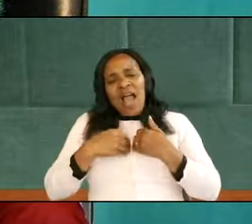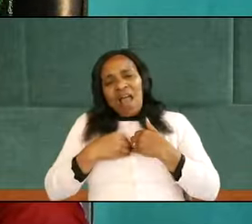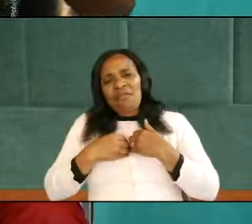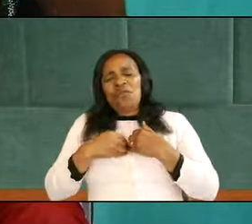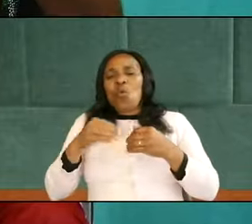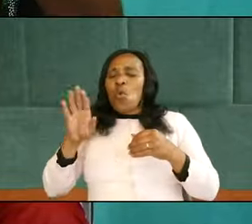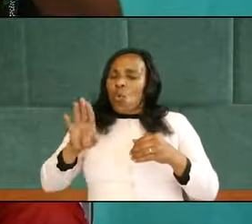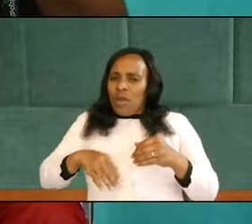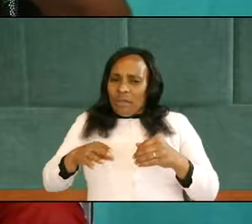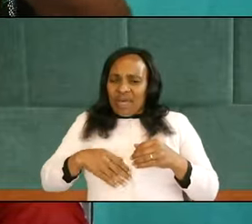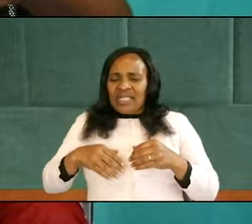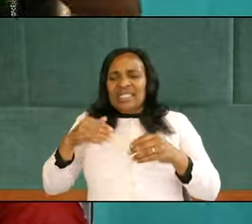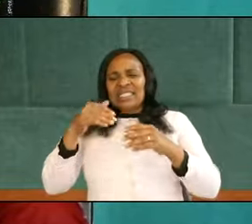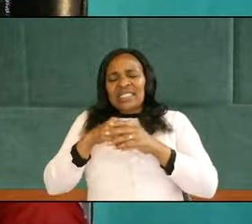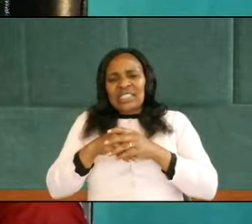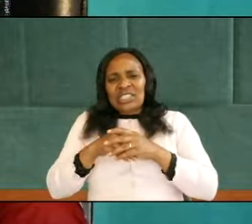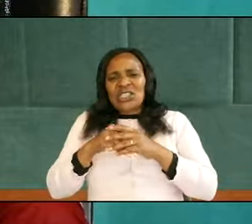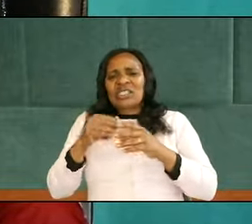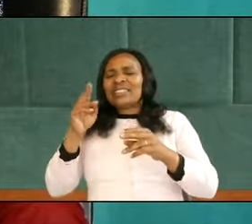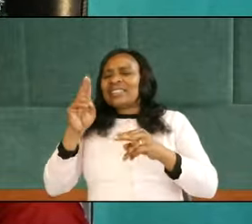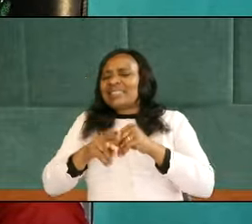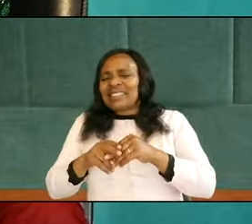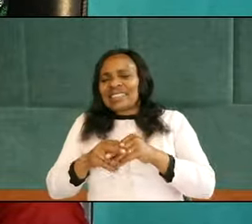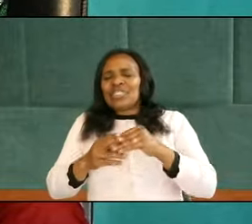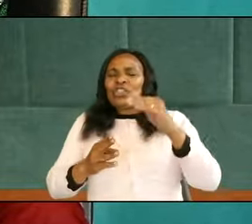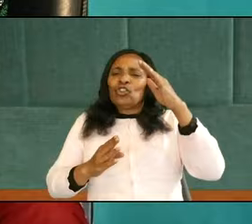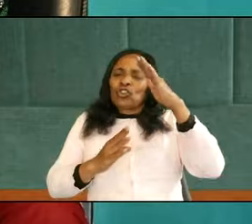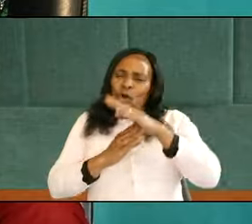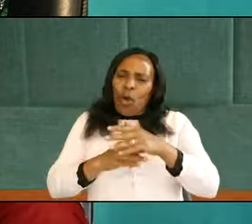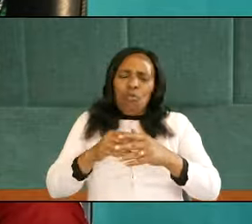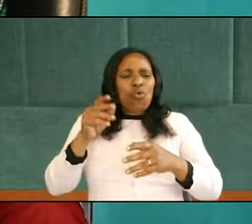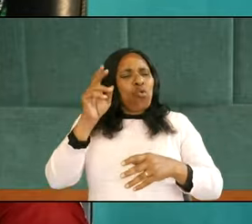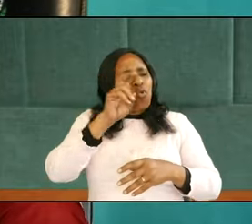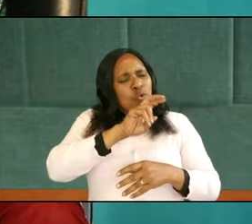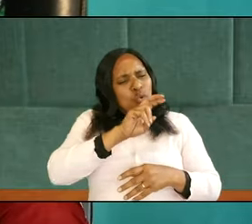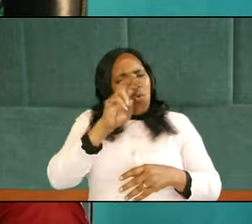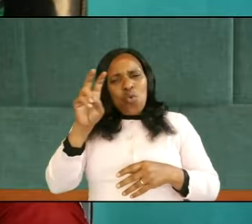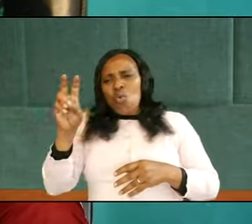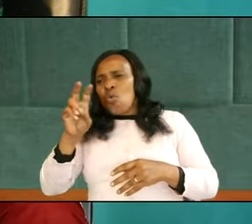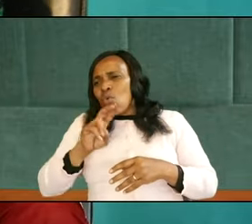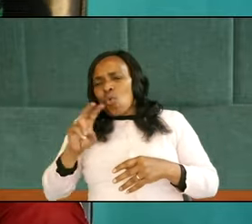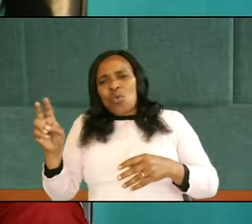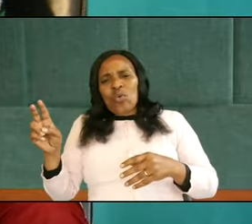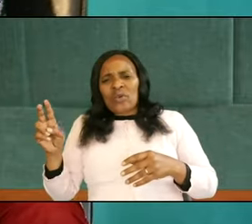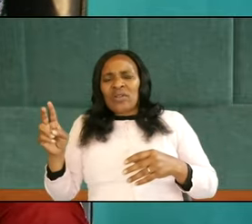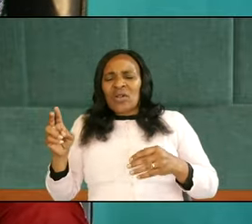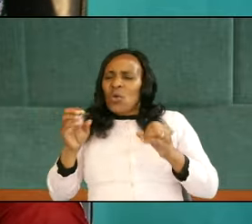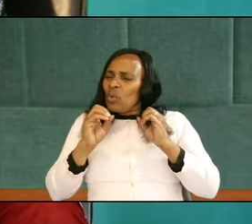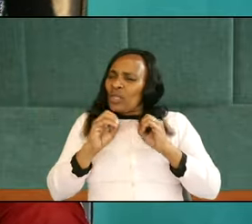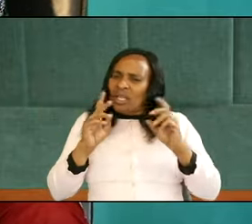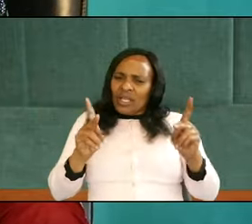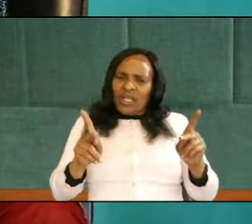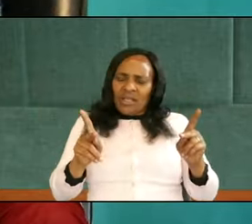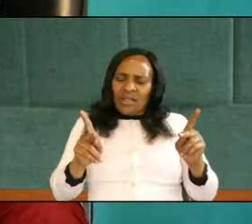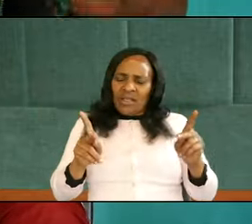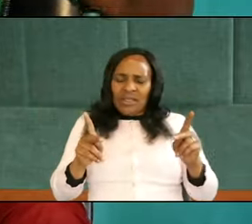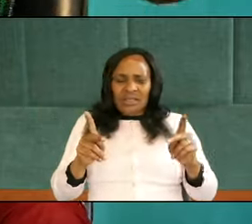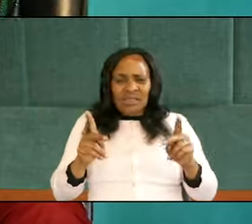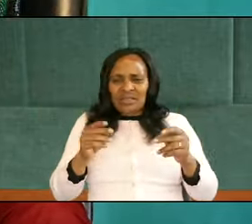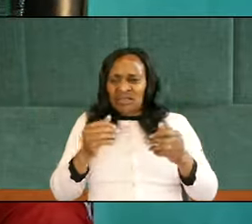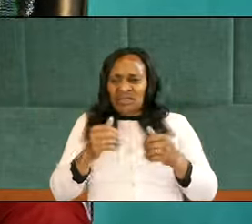humongous palace. That's true. Then he had to go sit standing on the roof and look. He's like, I mean, you'd have been like, okay,